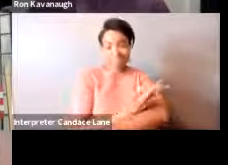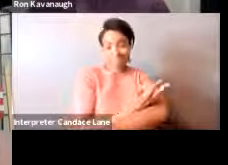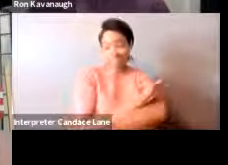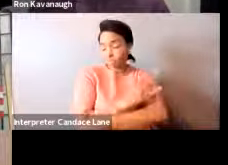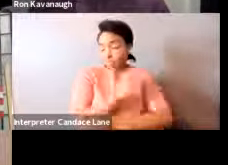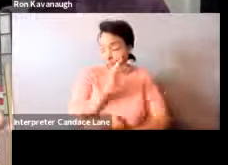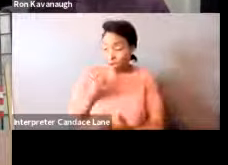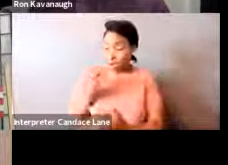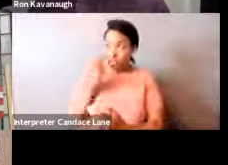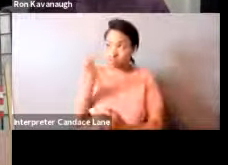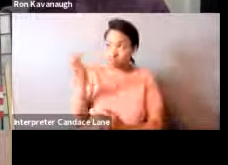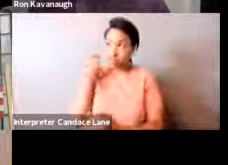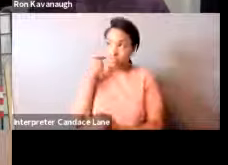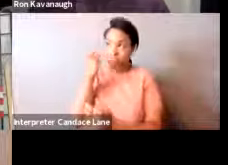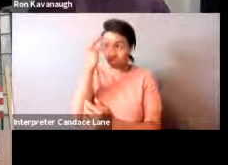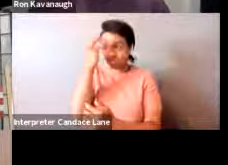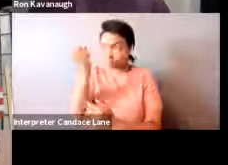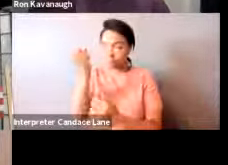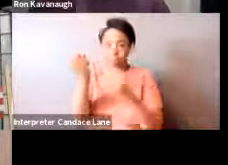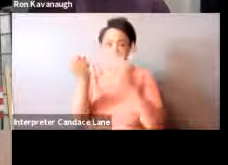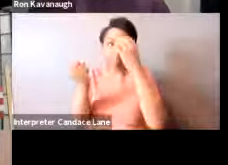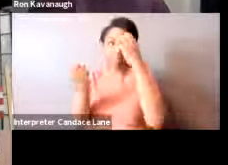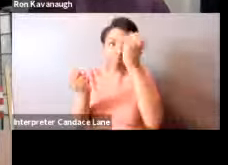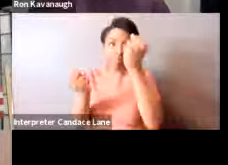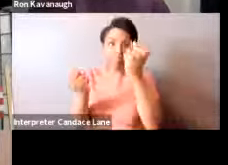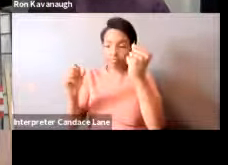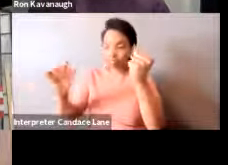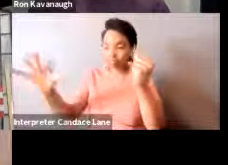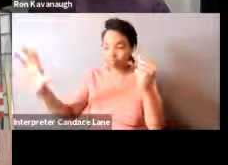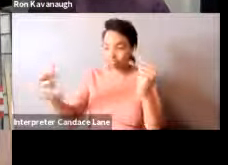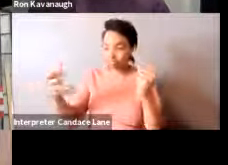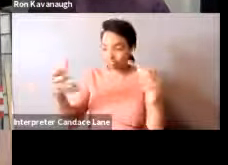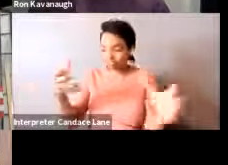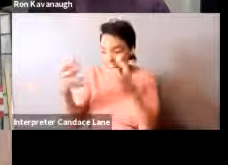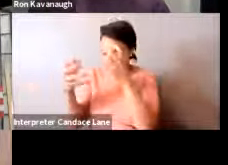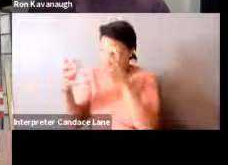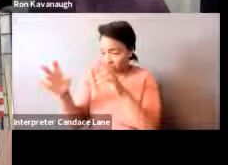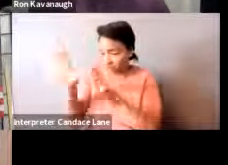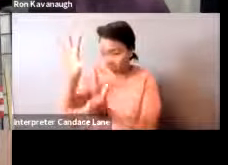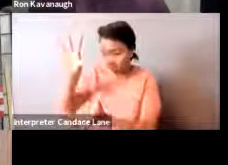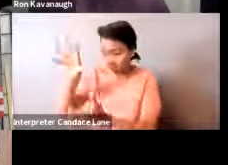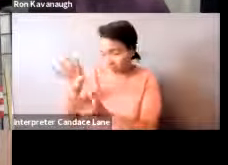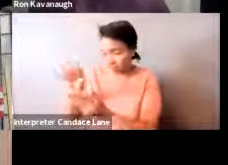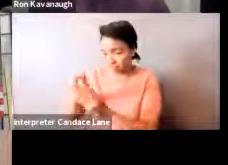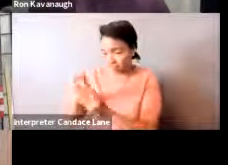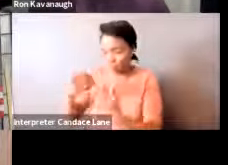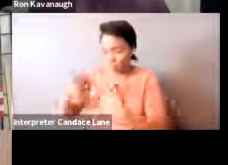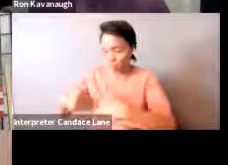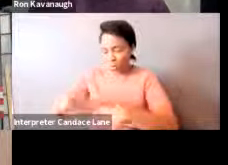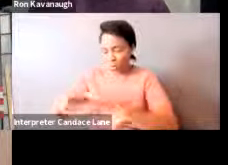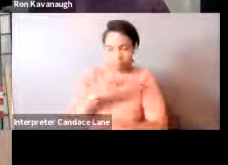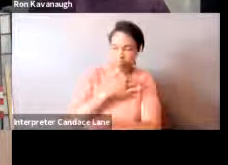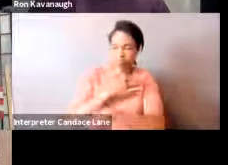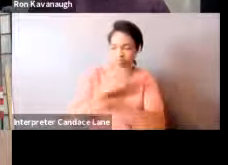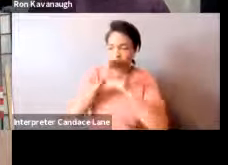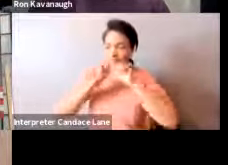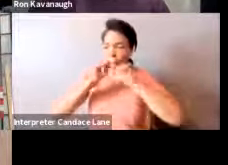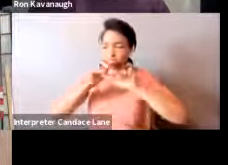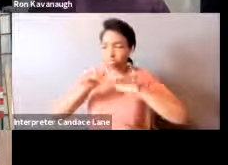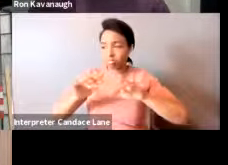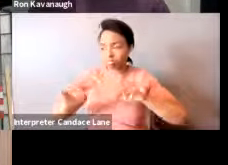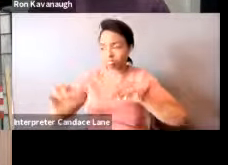collective memory, our collective survival. To know you is a blessing. To be